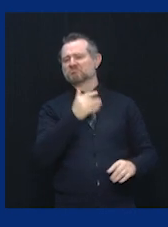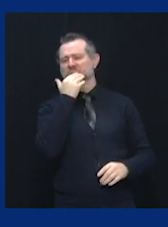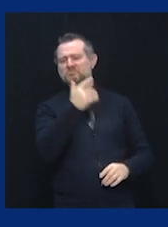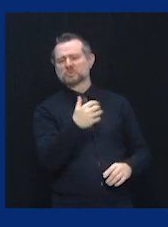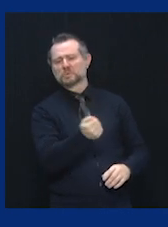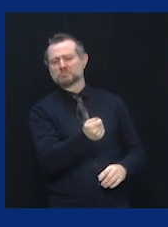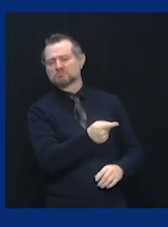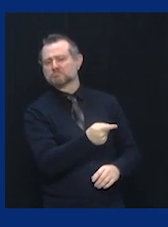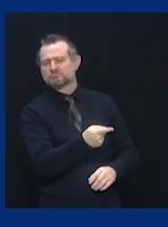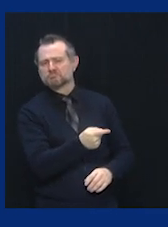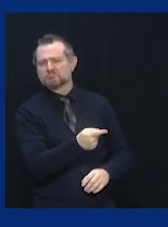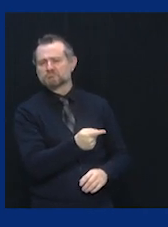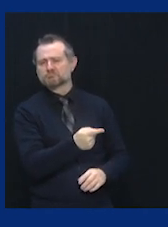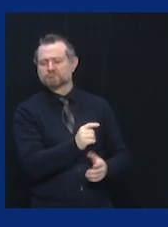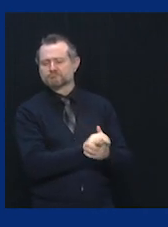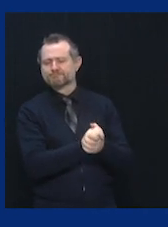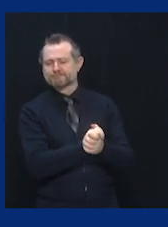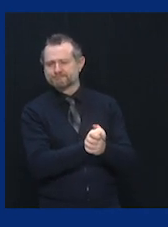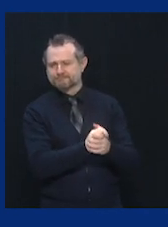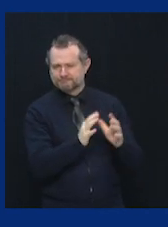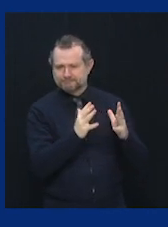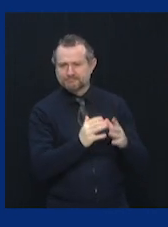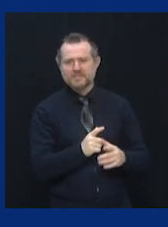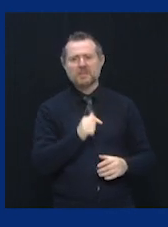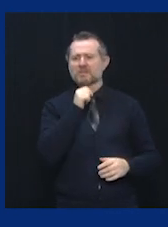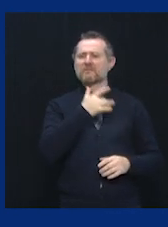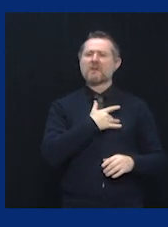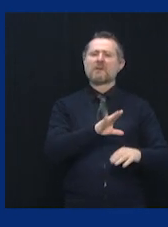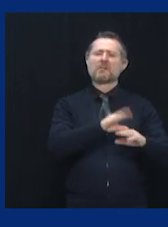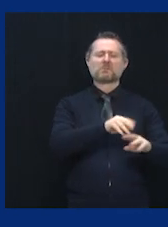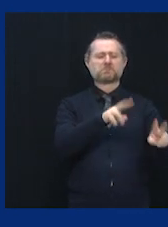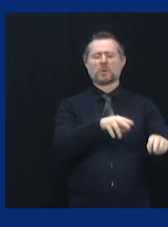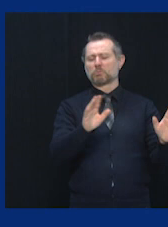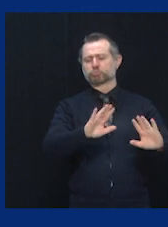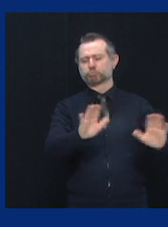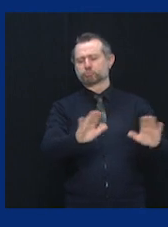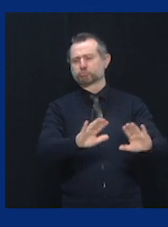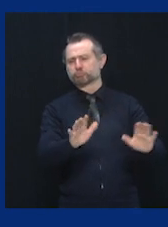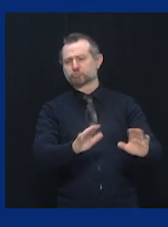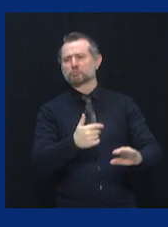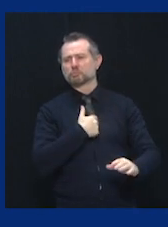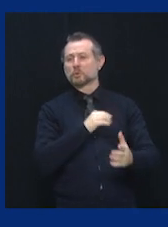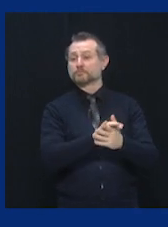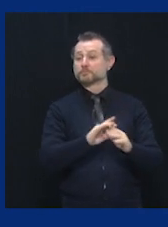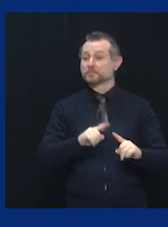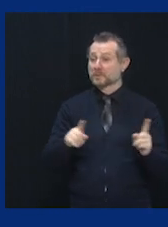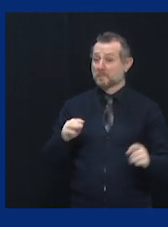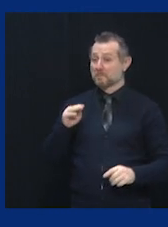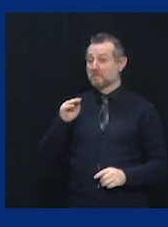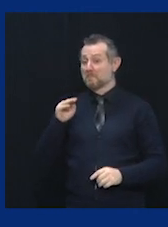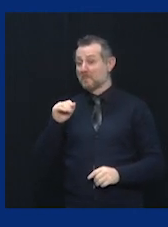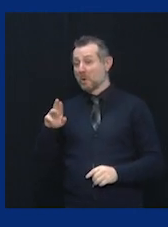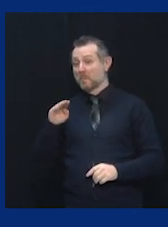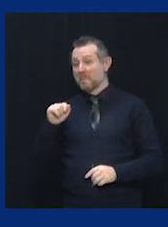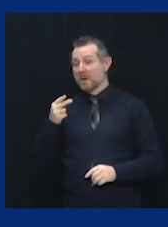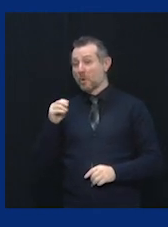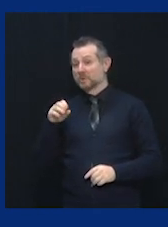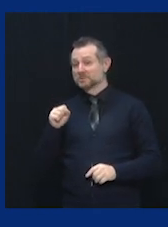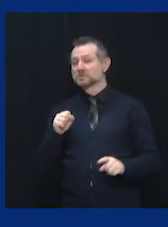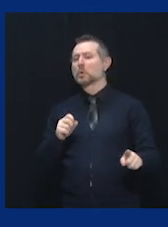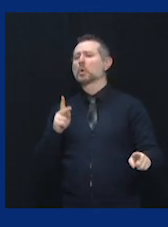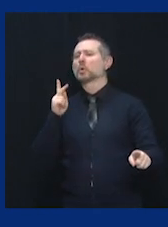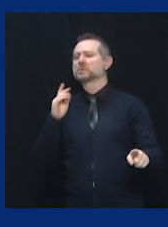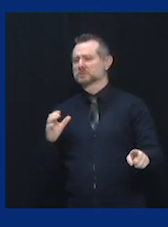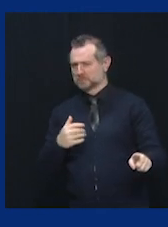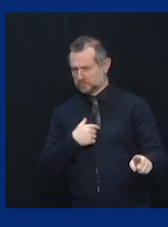Not taking anything away from them at all. But Mr. Mahomes, Kansas City, we will see you